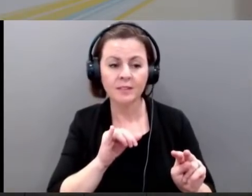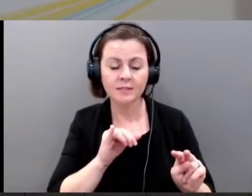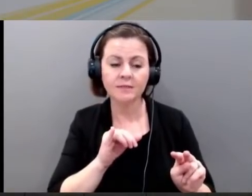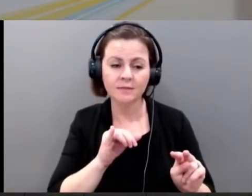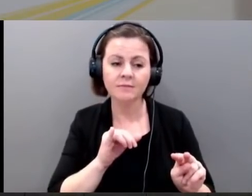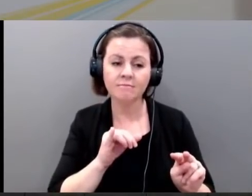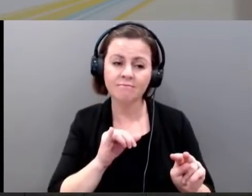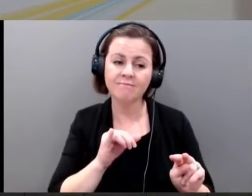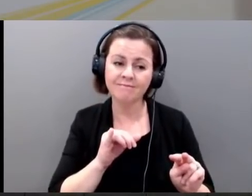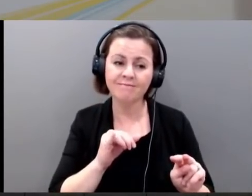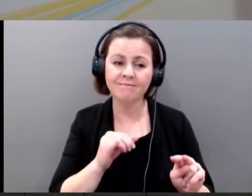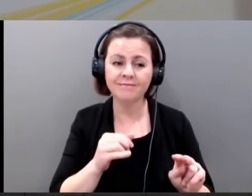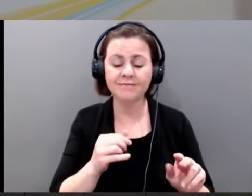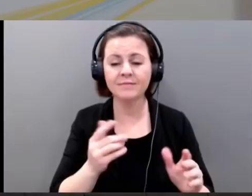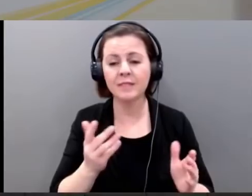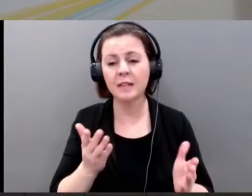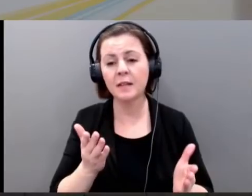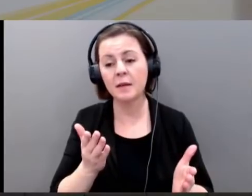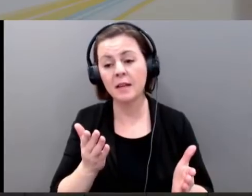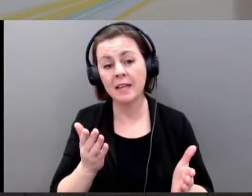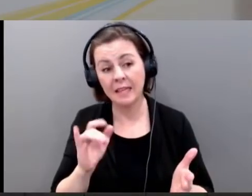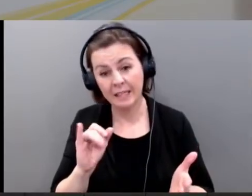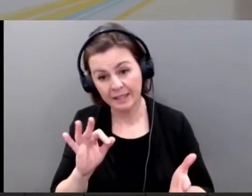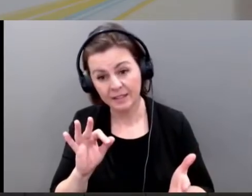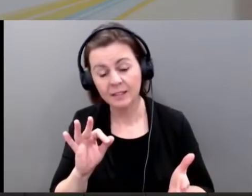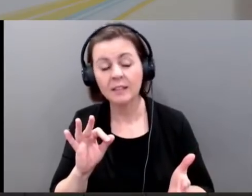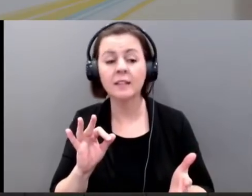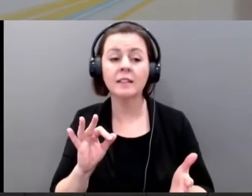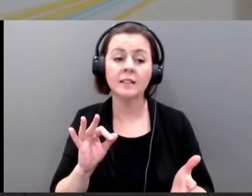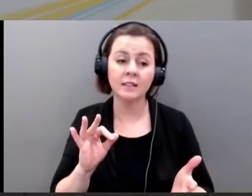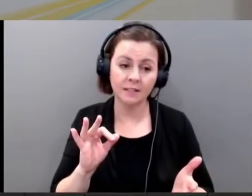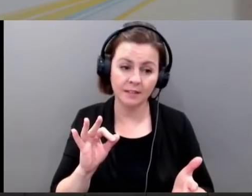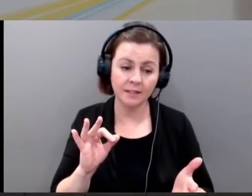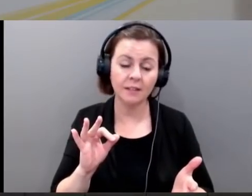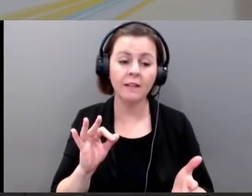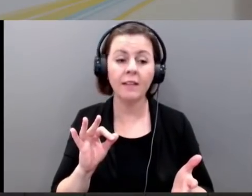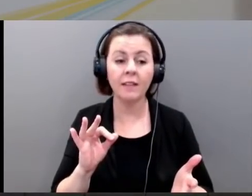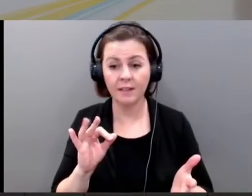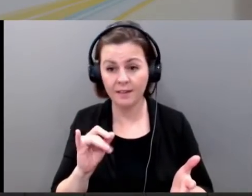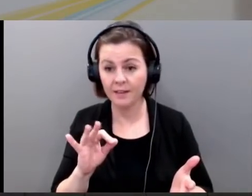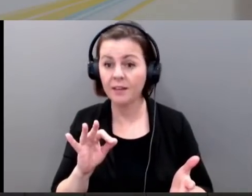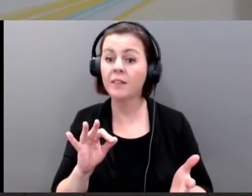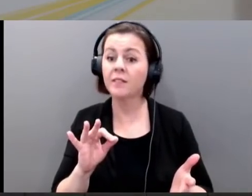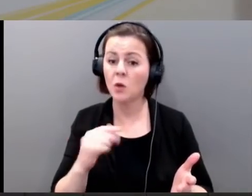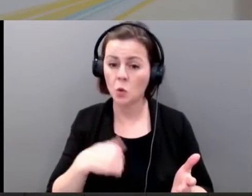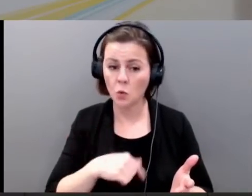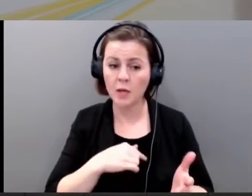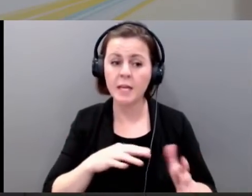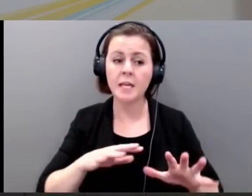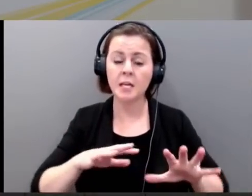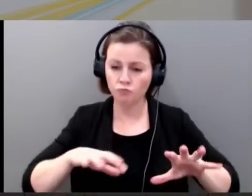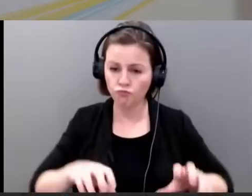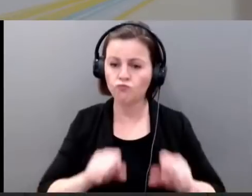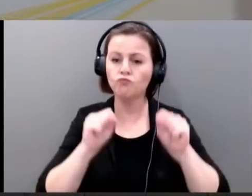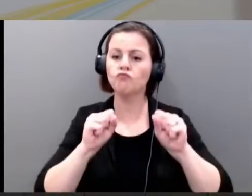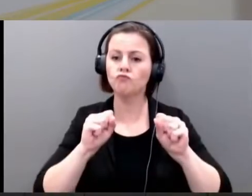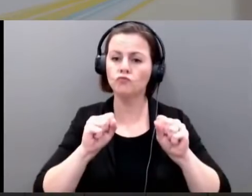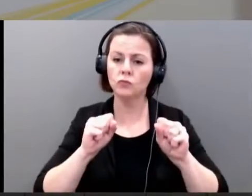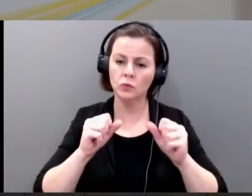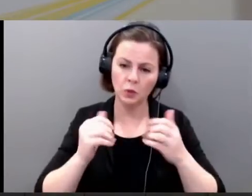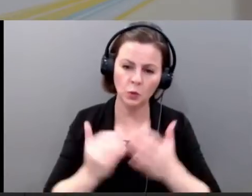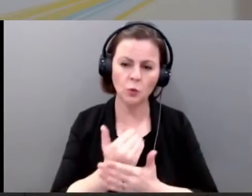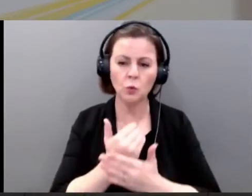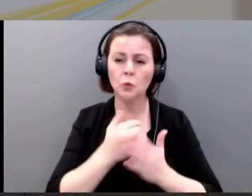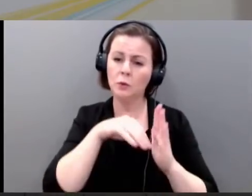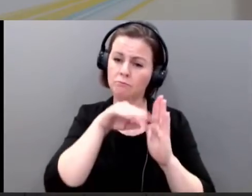We may be able to, if we do this, act quickly, put these measures in